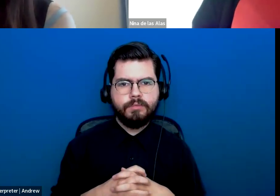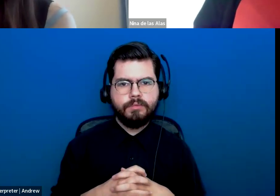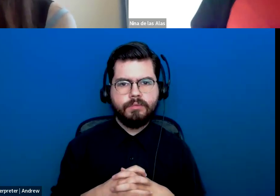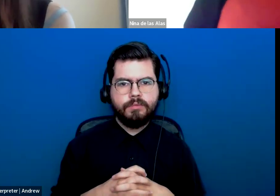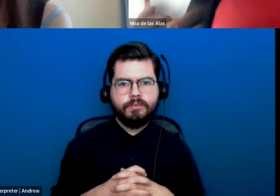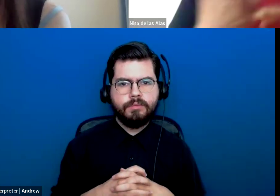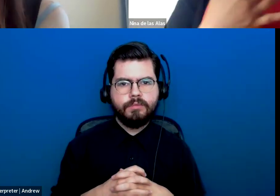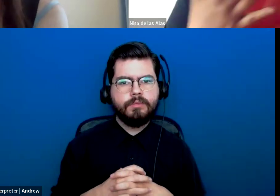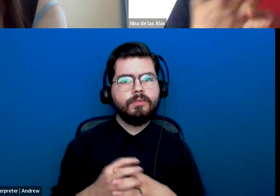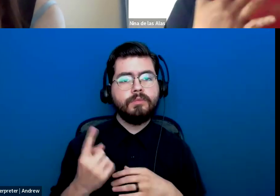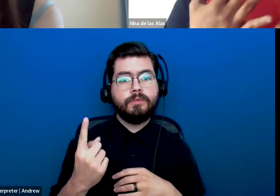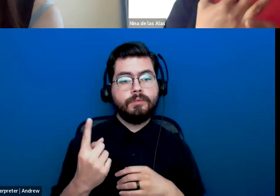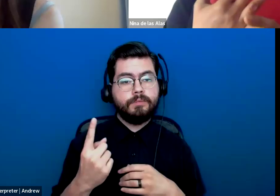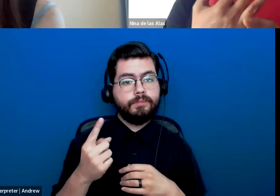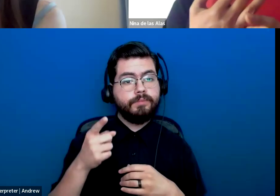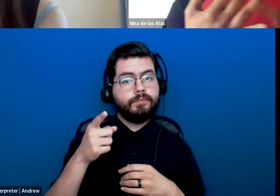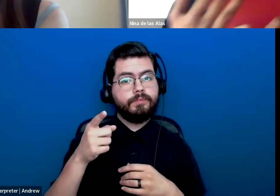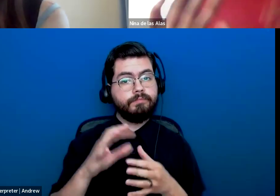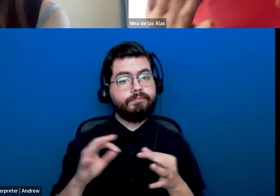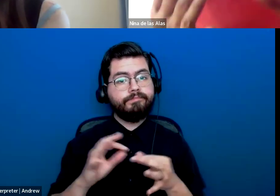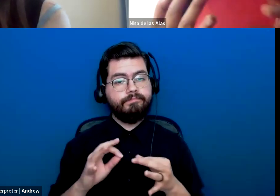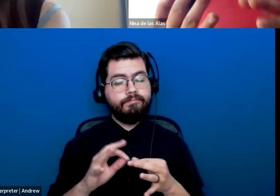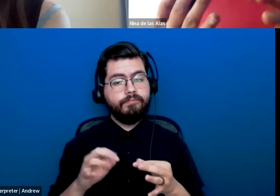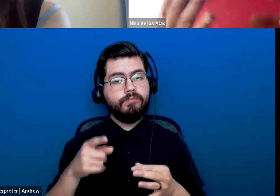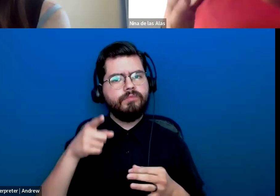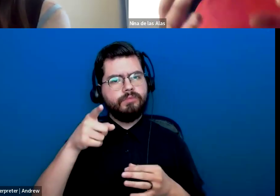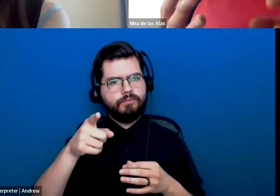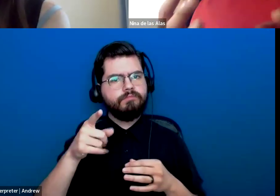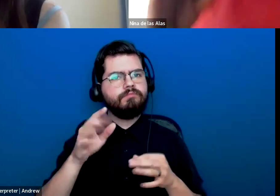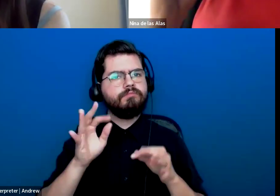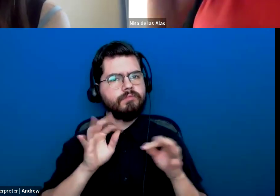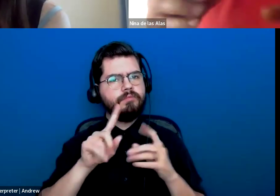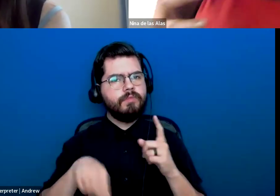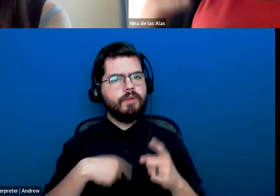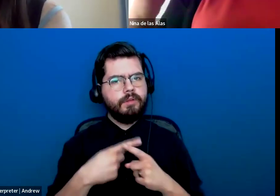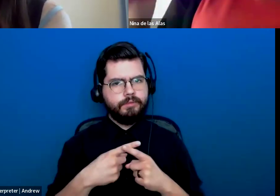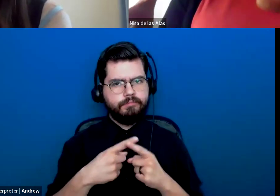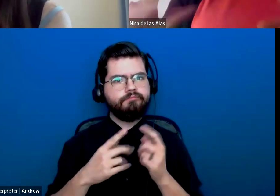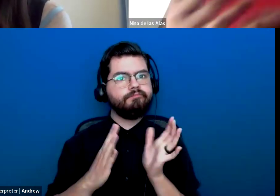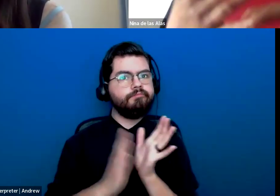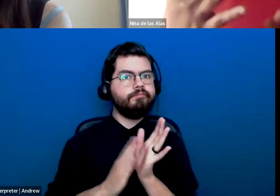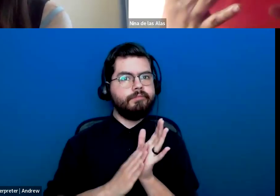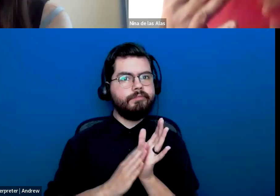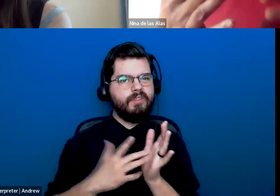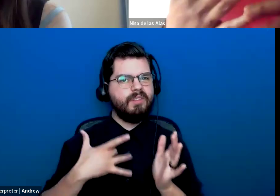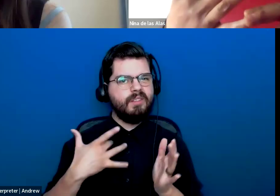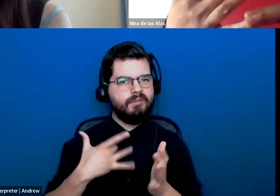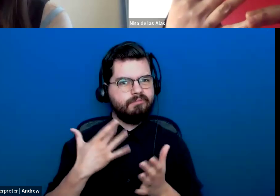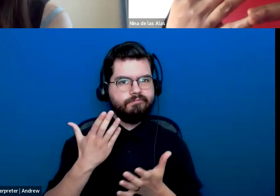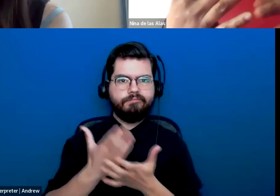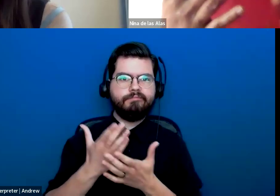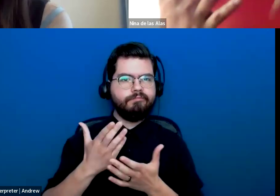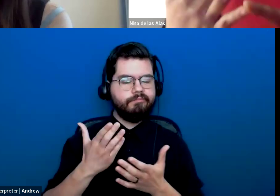so you spoke about validation earlier, and when in your study you've seen